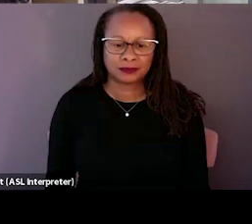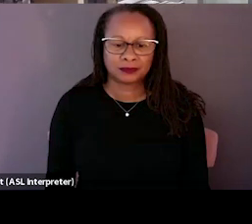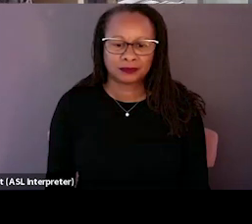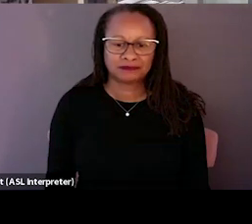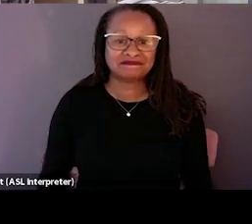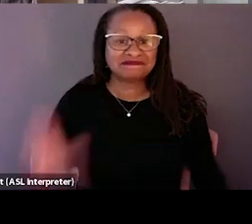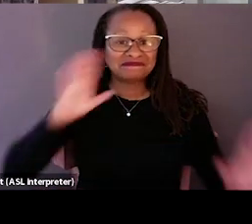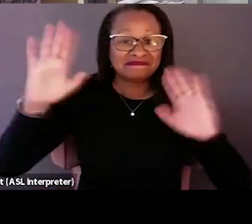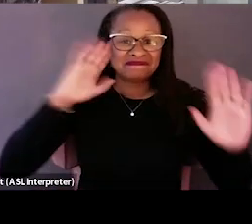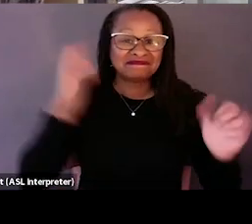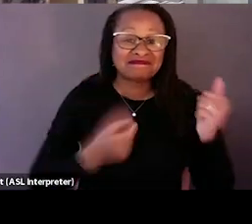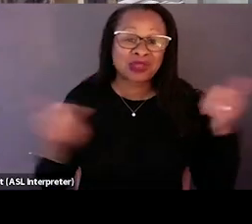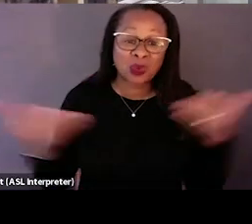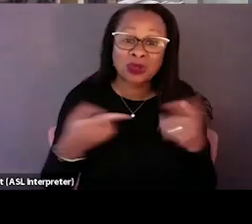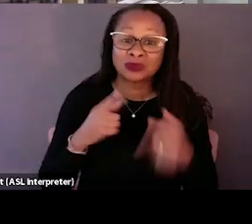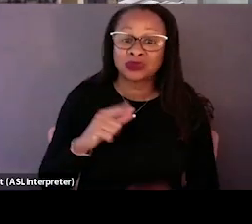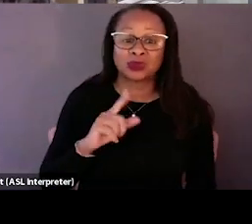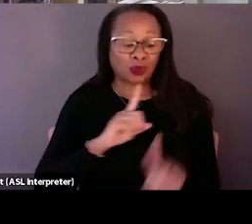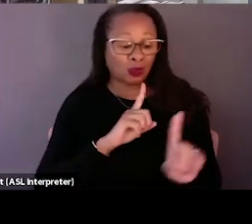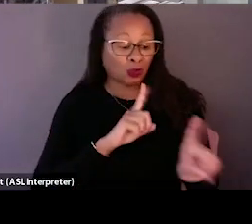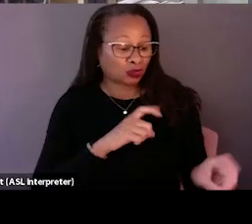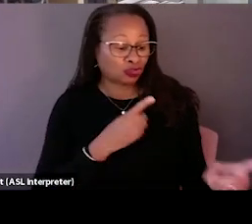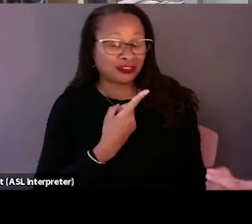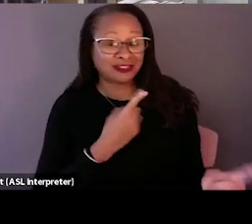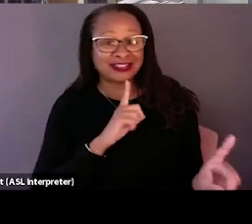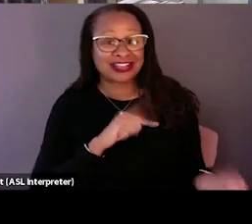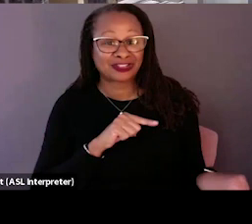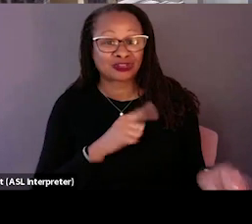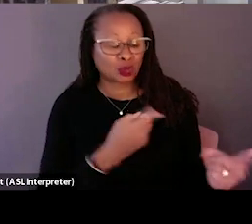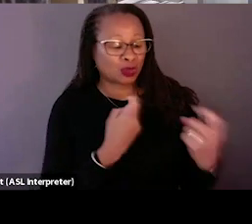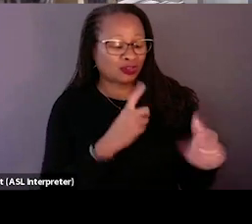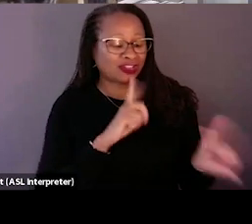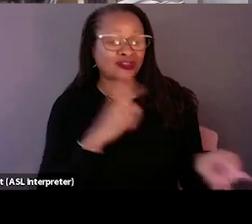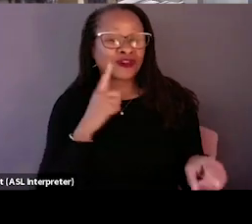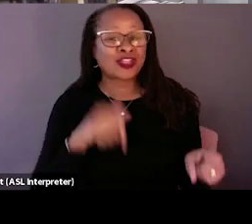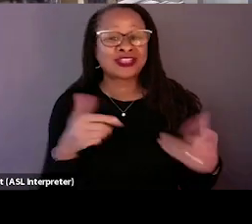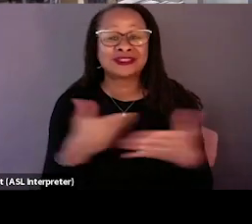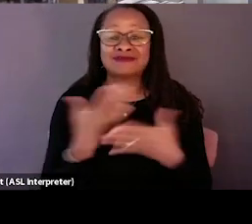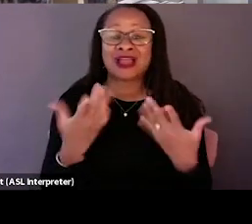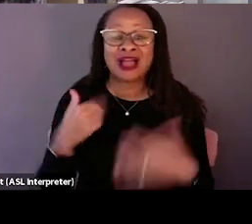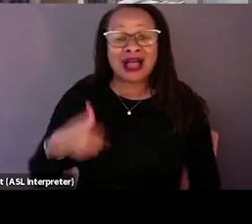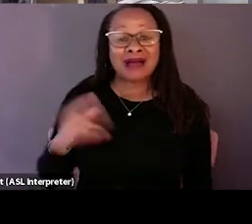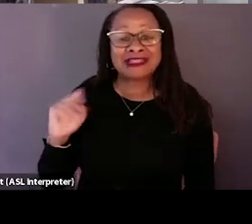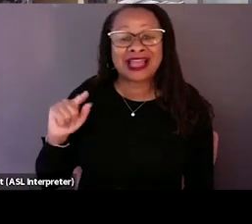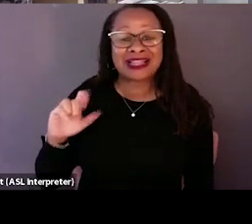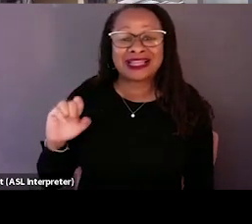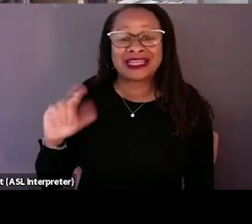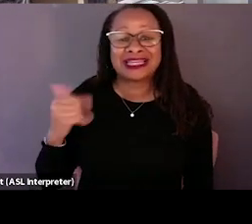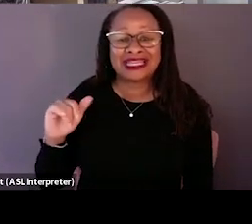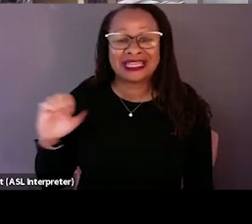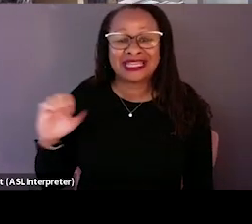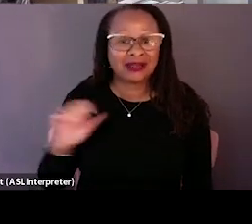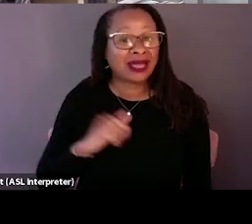Hi, everybody. Welcome to this Q&A for Black Girls Play. My name is Natalie Gee. I'm your moderator today.